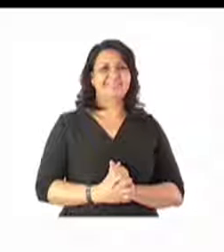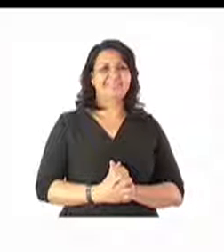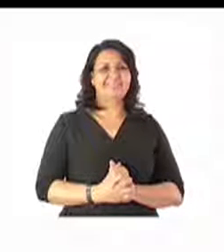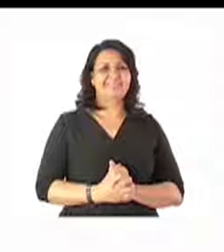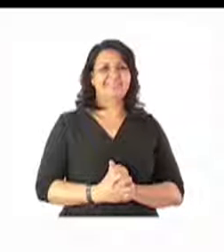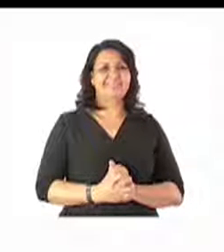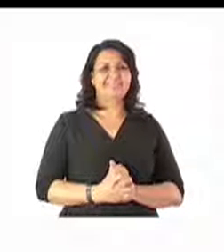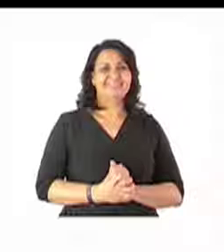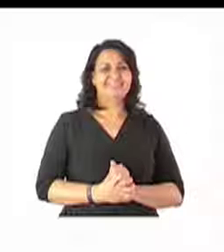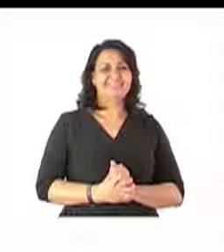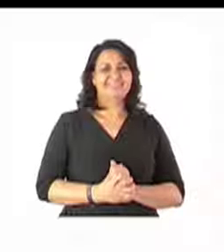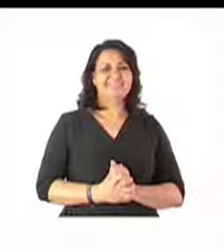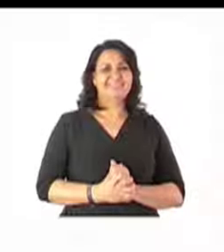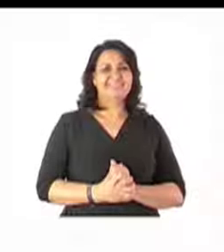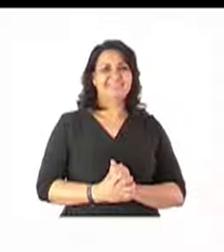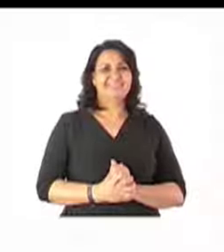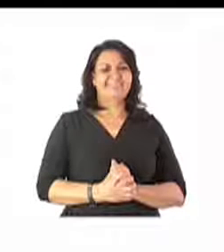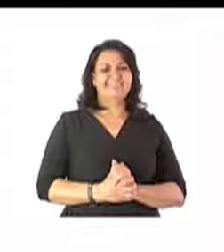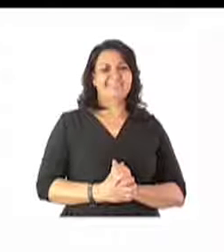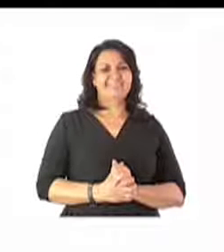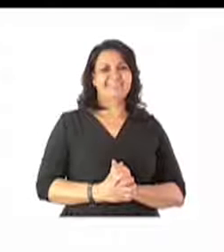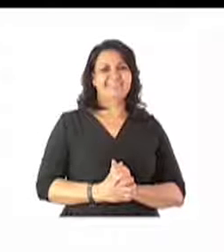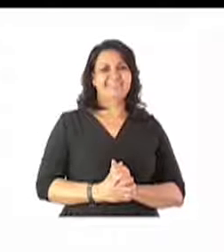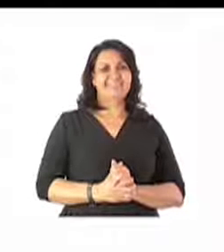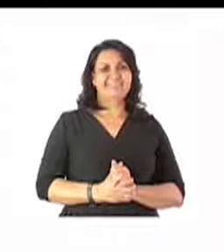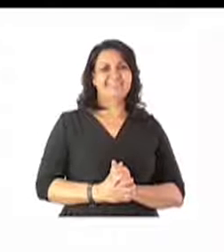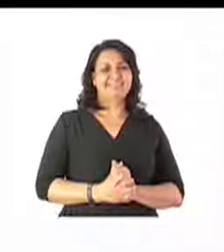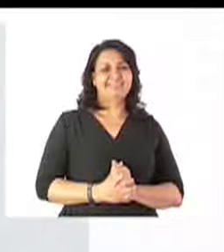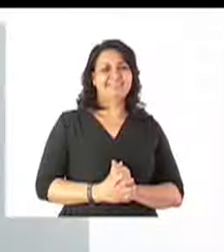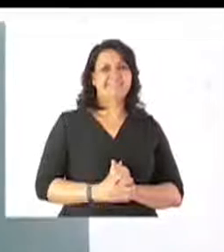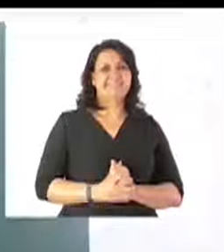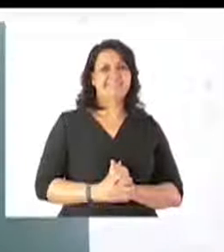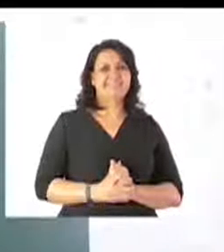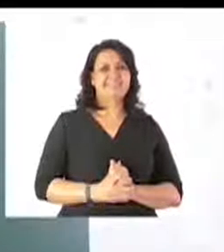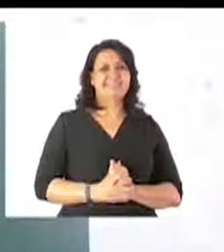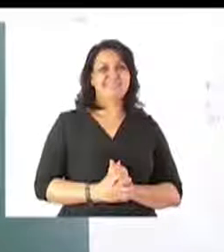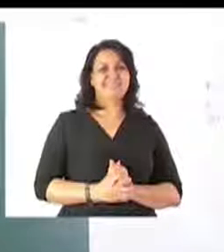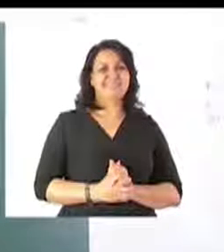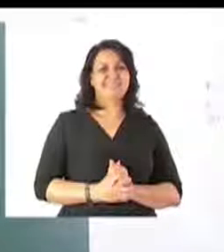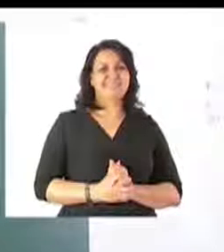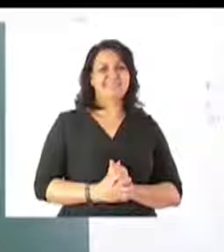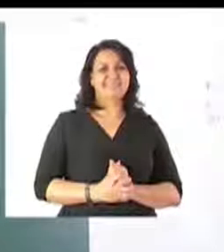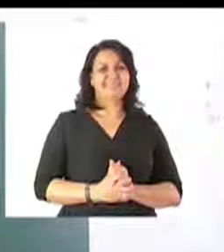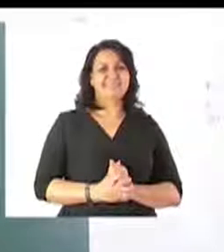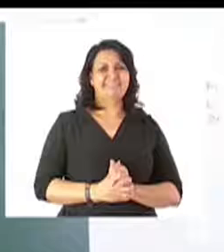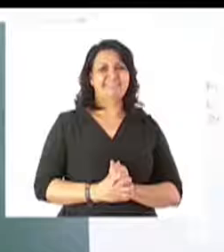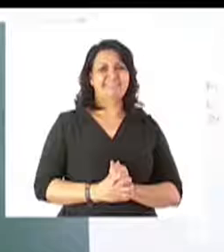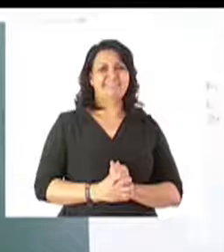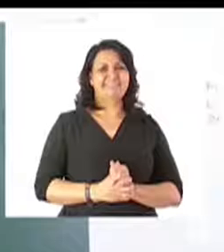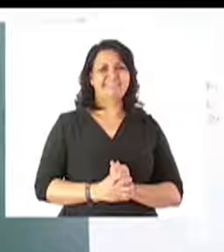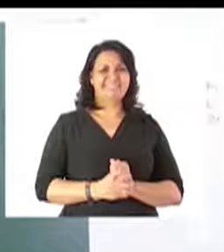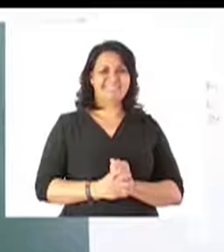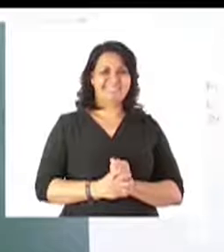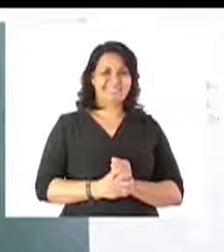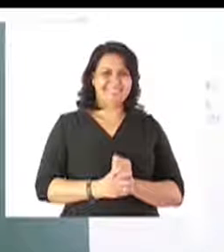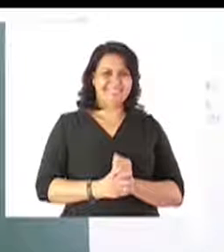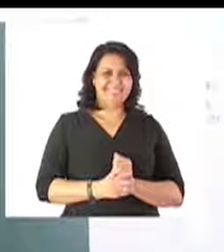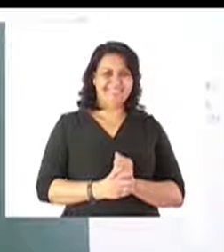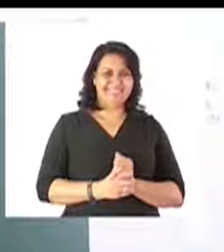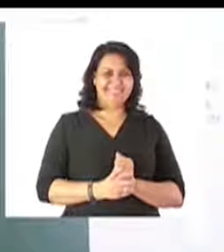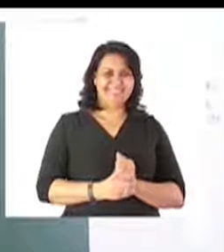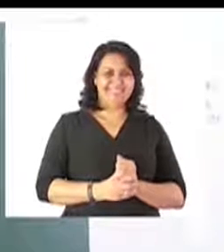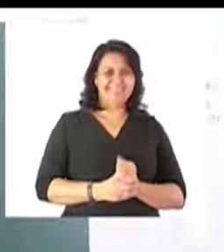O. Off. On. Off. On. Off. Now we're going to